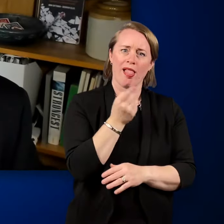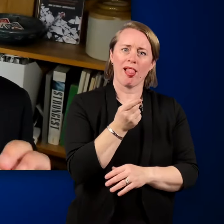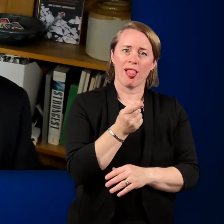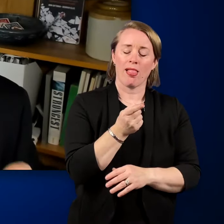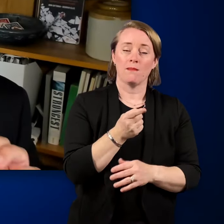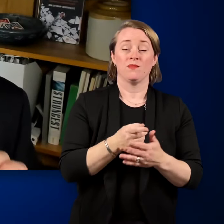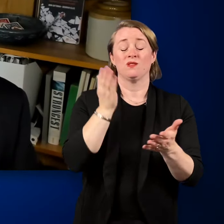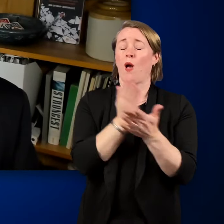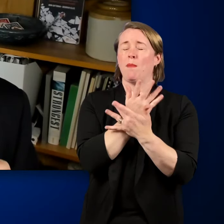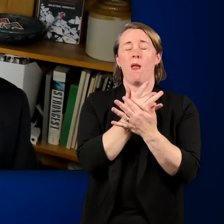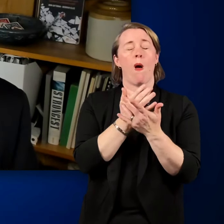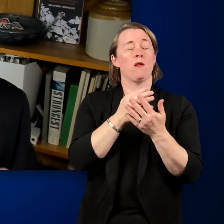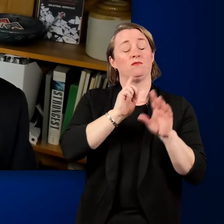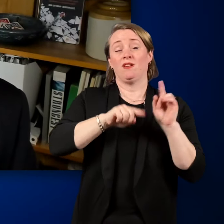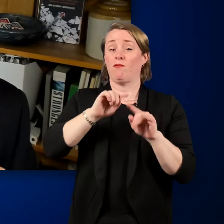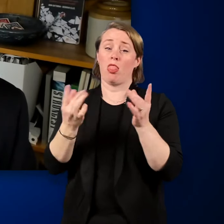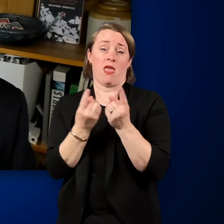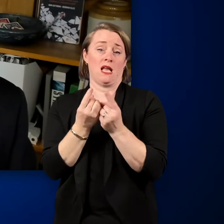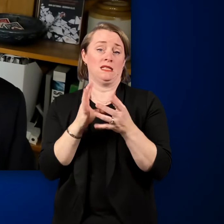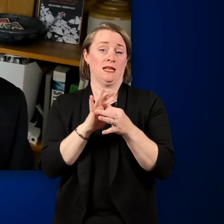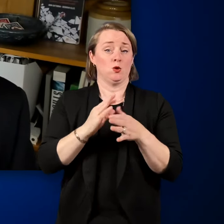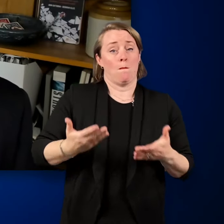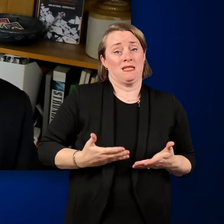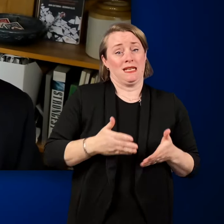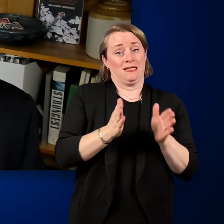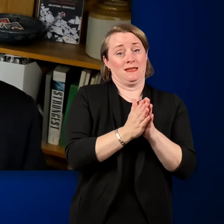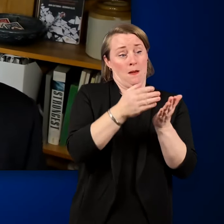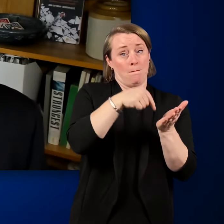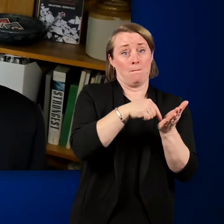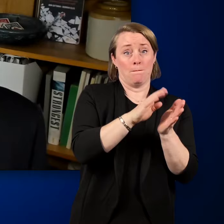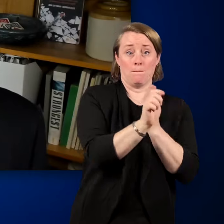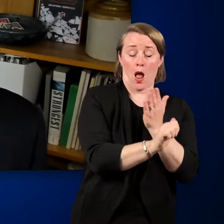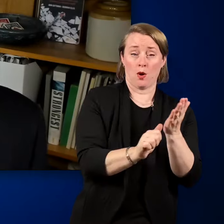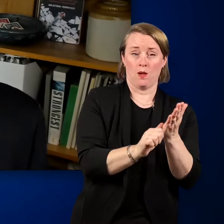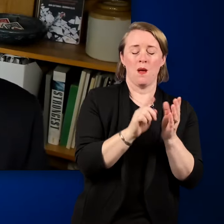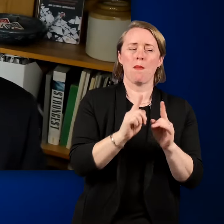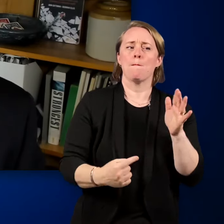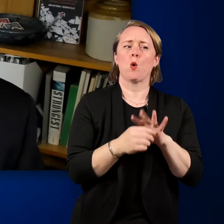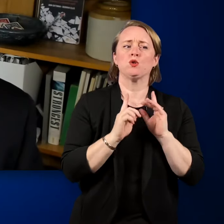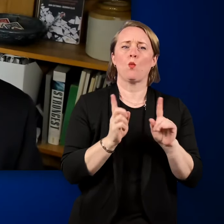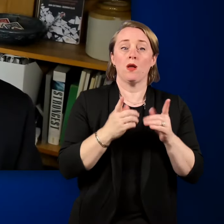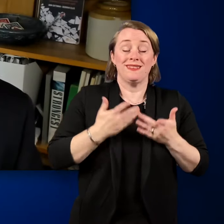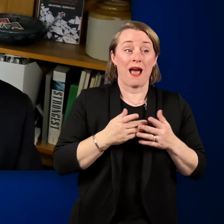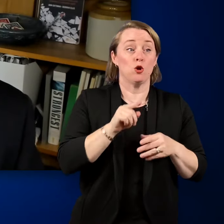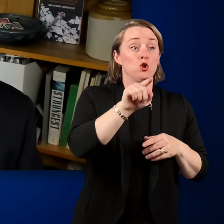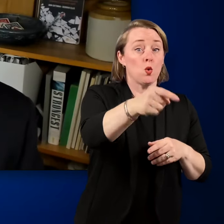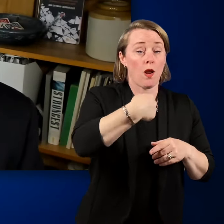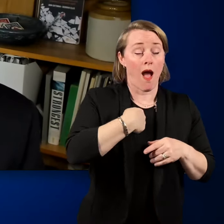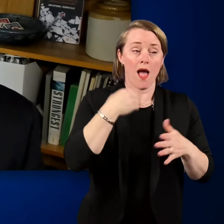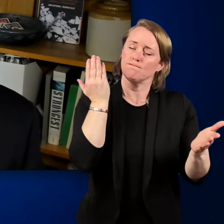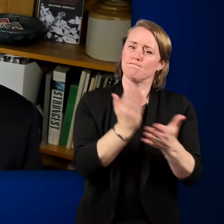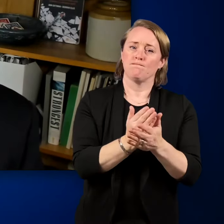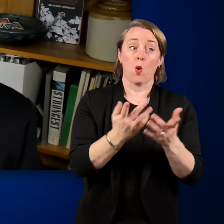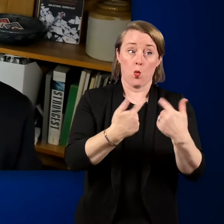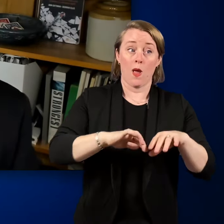that you and I have really important decisions to make, particularly during these challenging times. So our decisions will impact